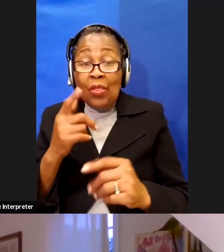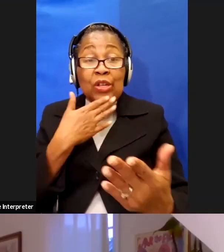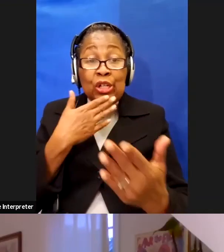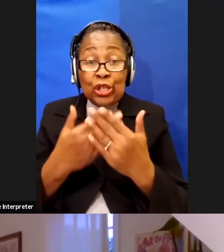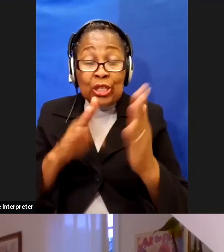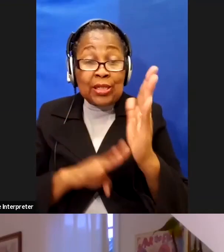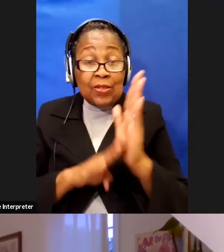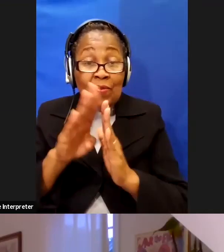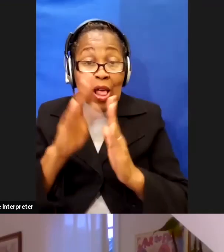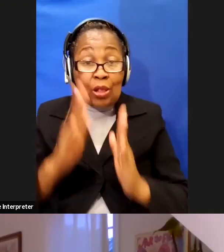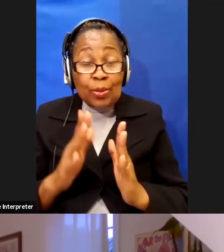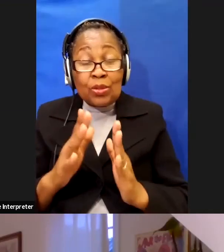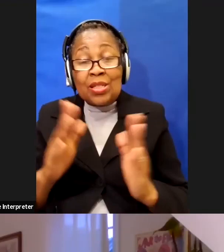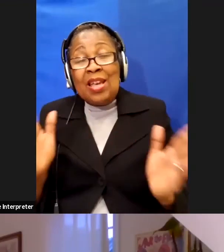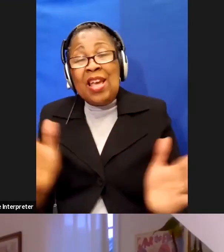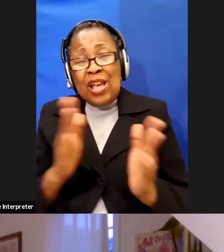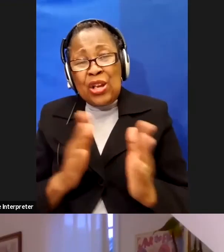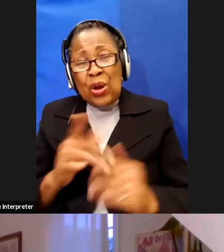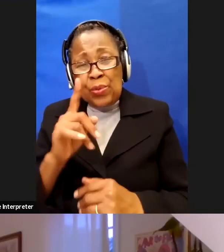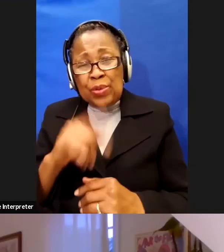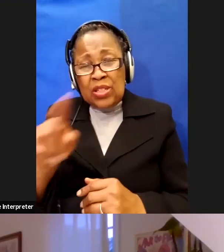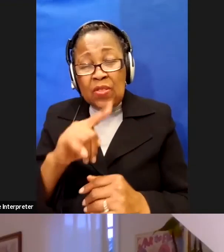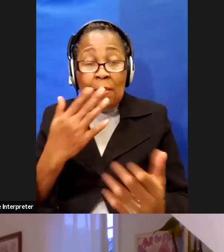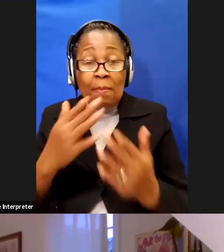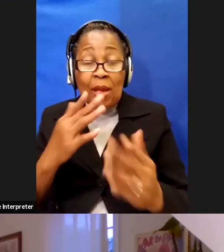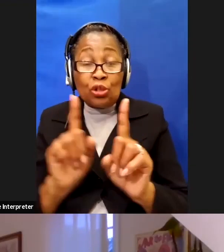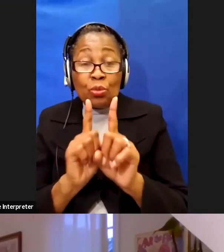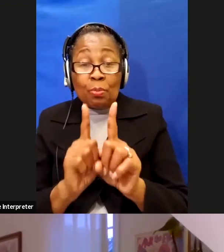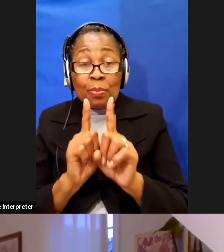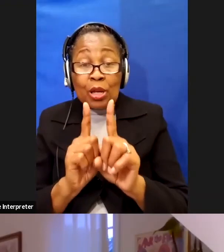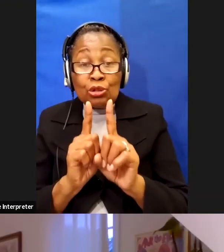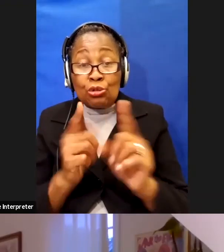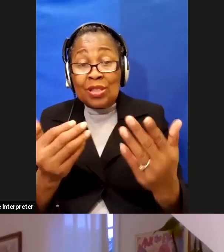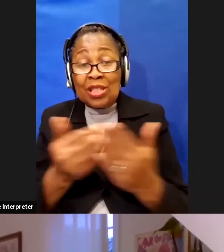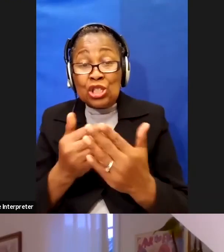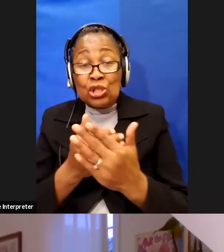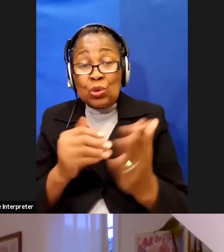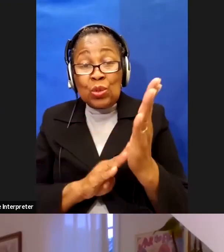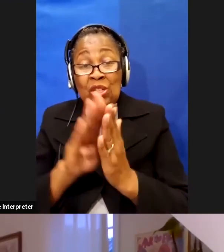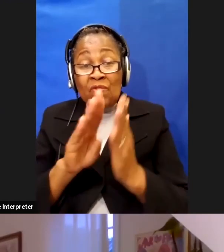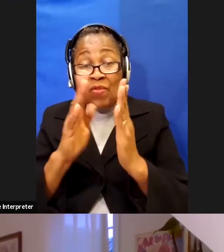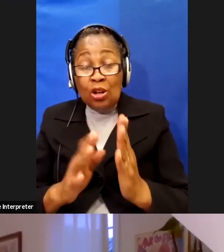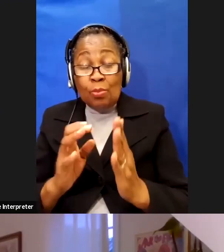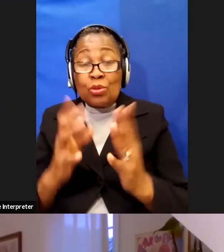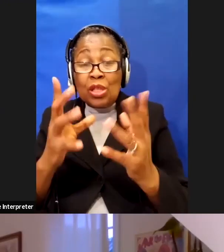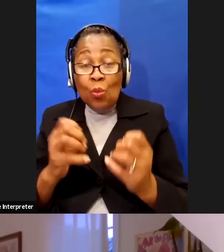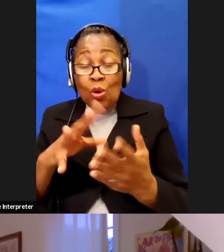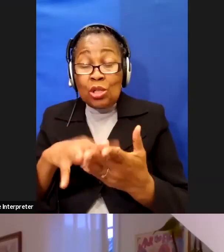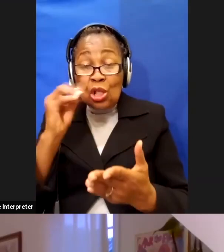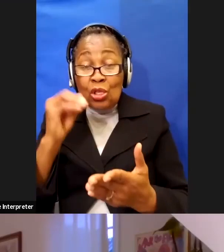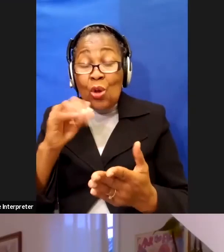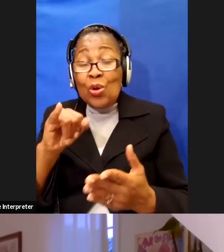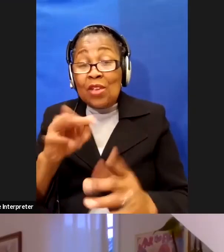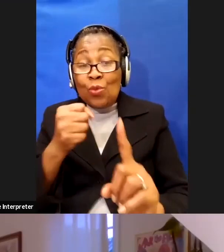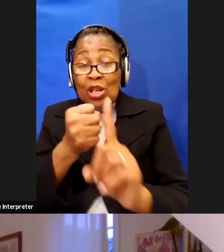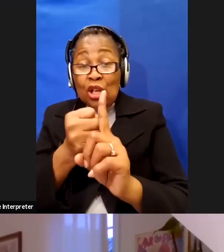that, encourage them to maybe mentor like these new developers that are wanting to learn about that, because if we can grow